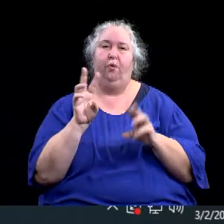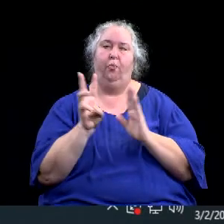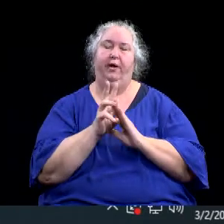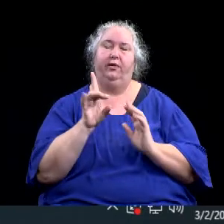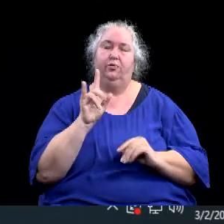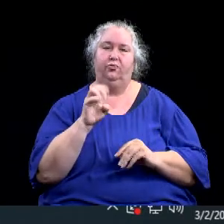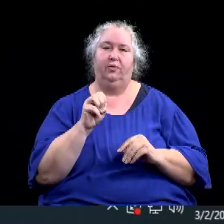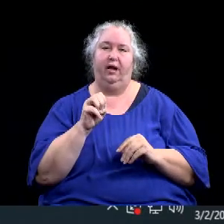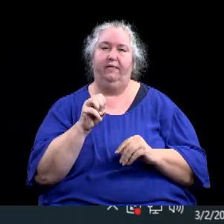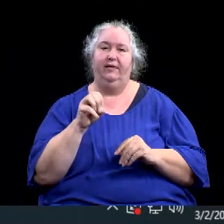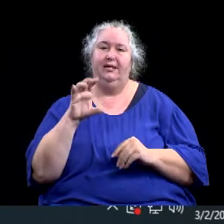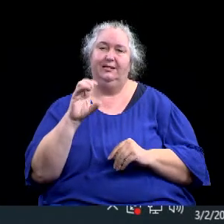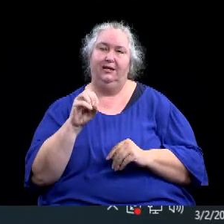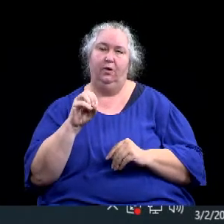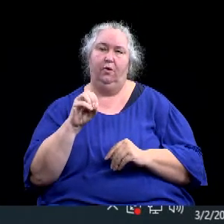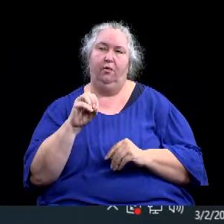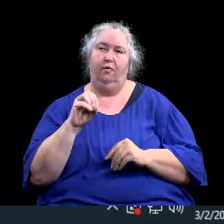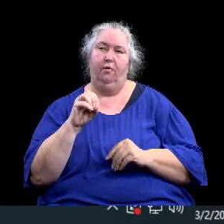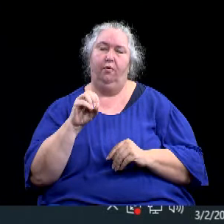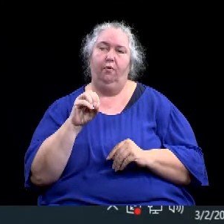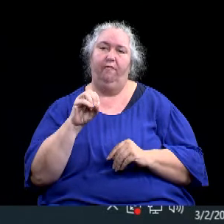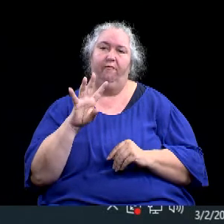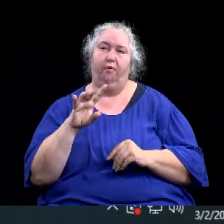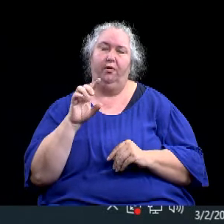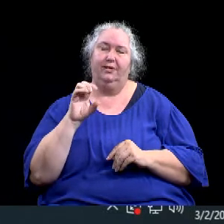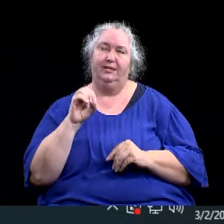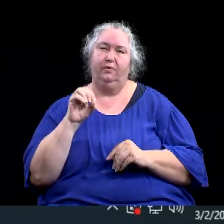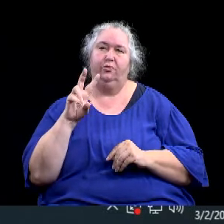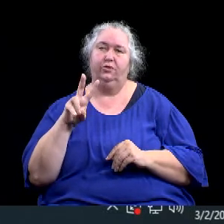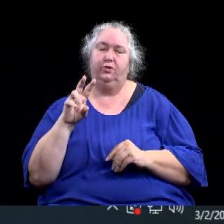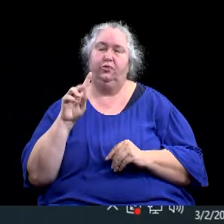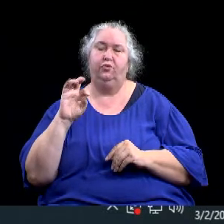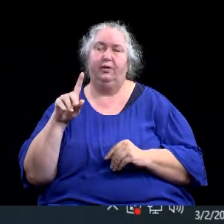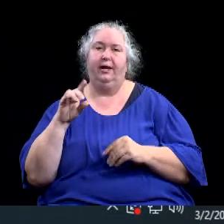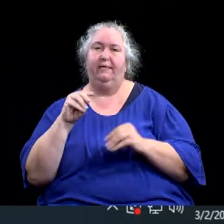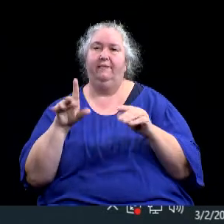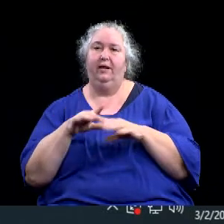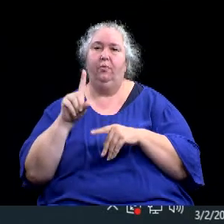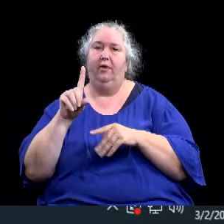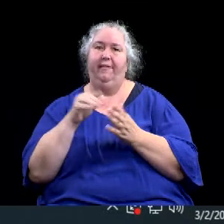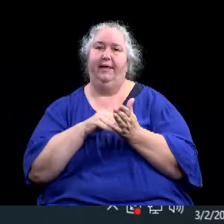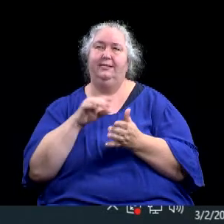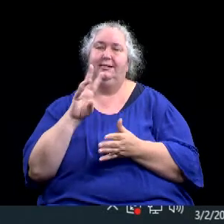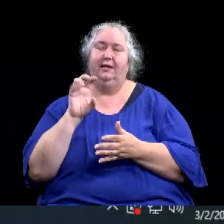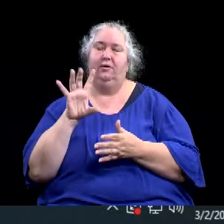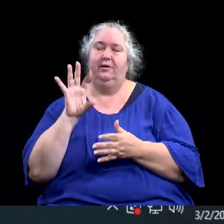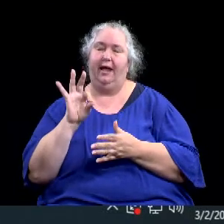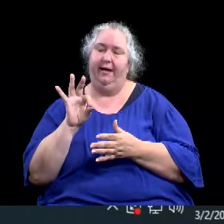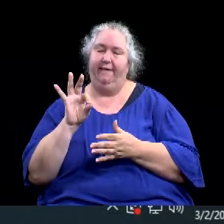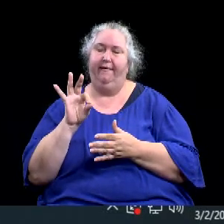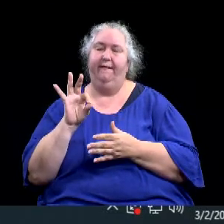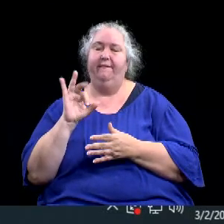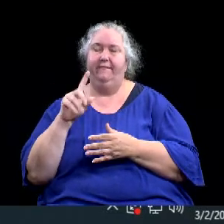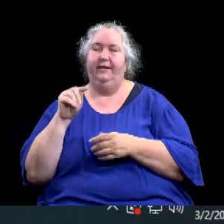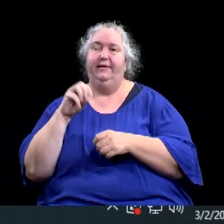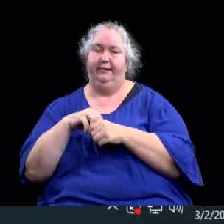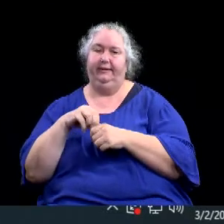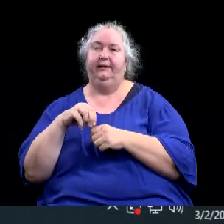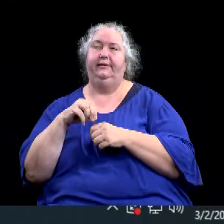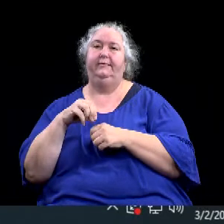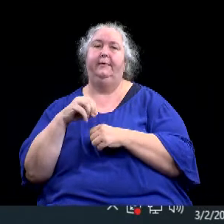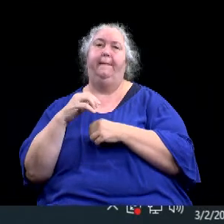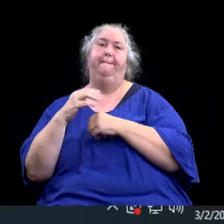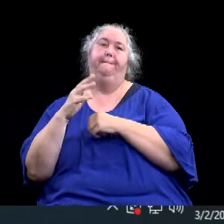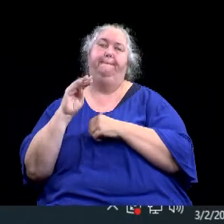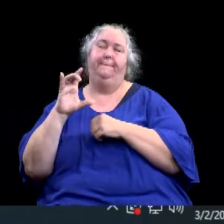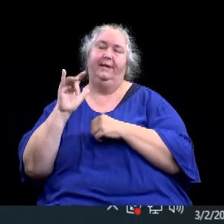land, 1,169 square feet in the city of Waco, McLennan County, Texas, and being the remainder of a portion of Barnard Avenue as